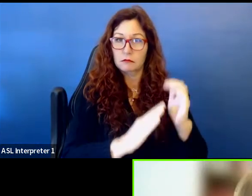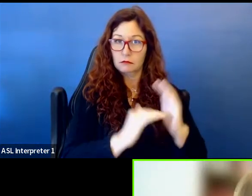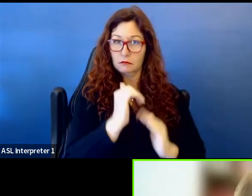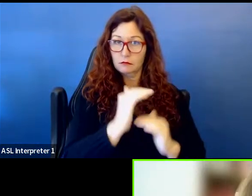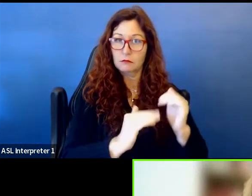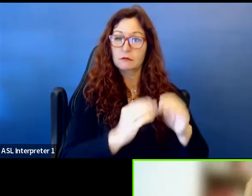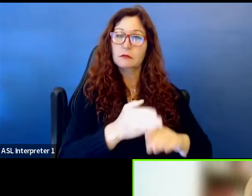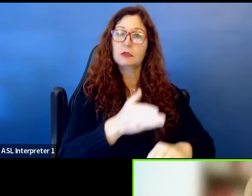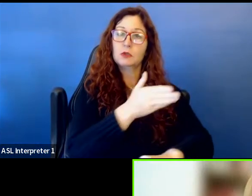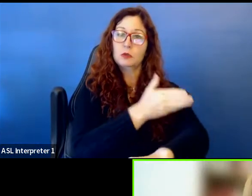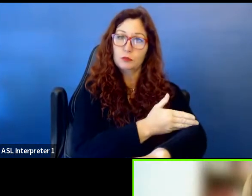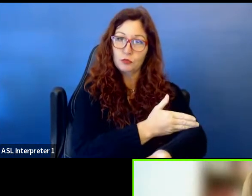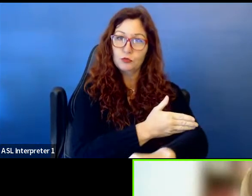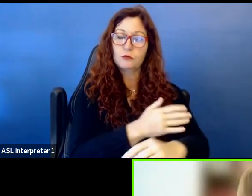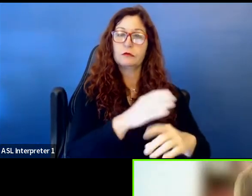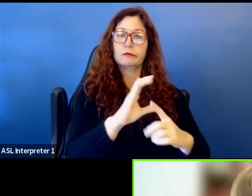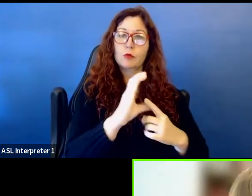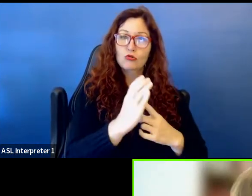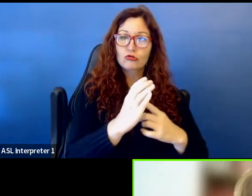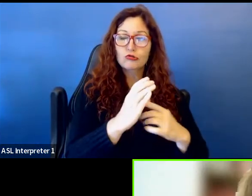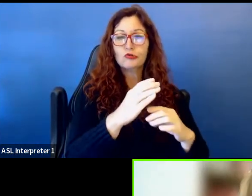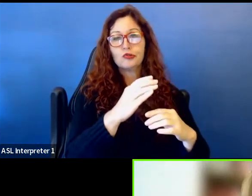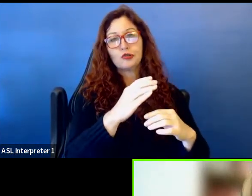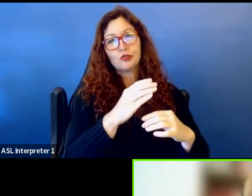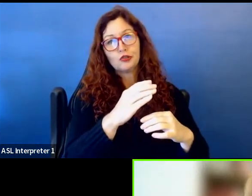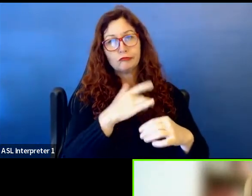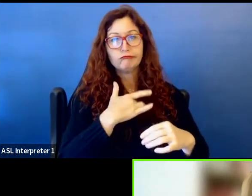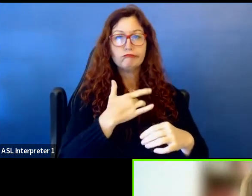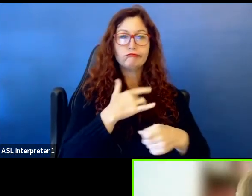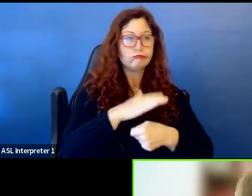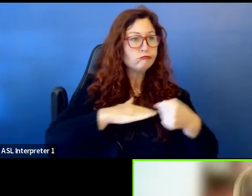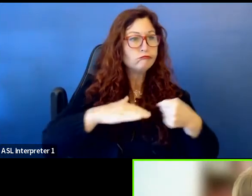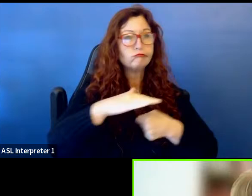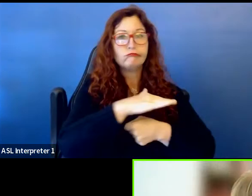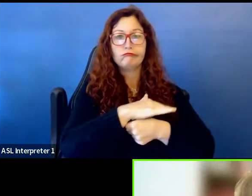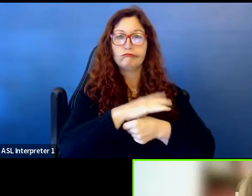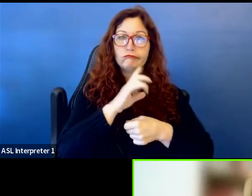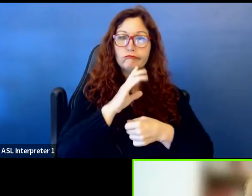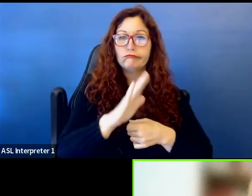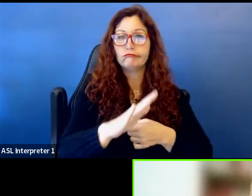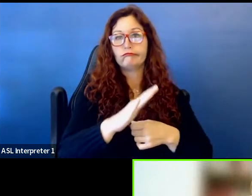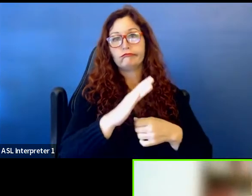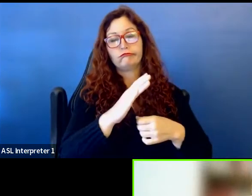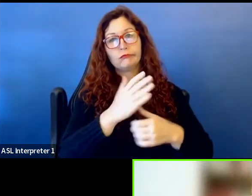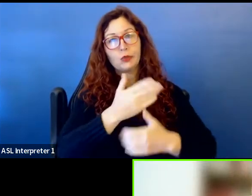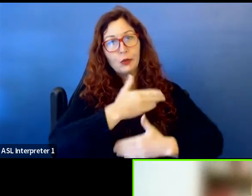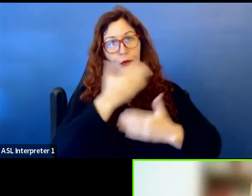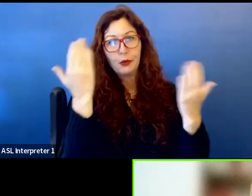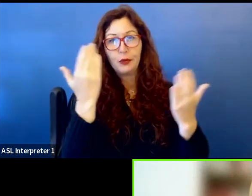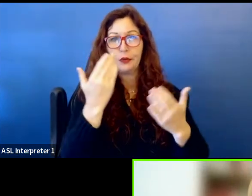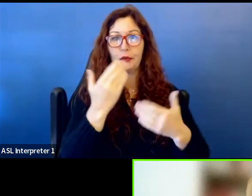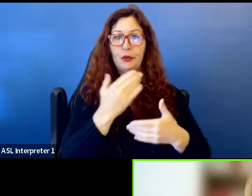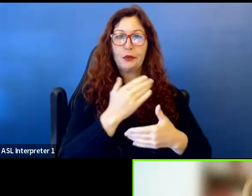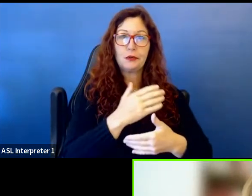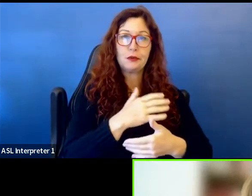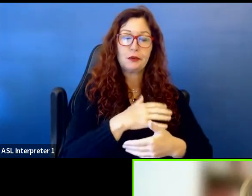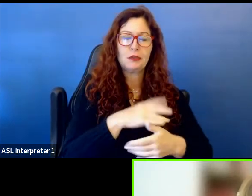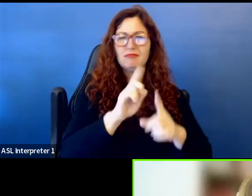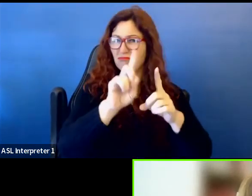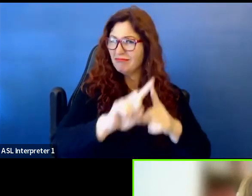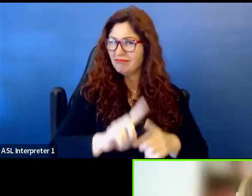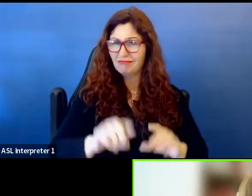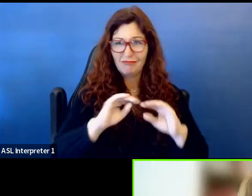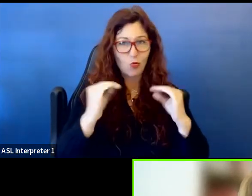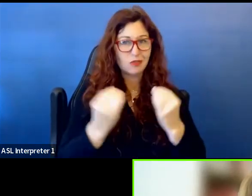improve worksite cultures green dot for construction safe from hate in oregon that the type of